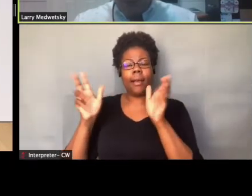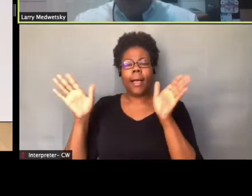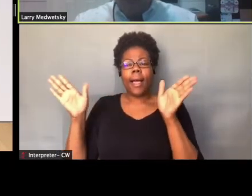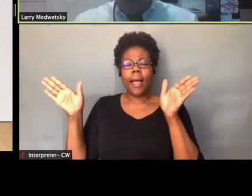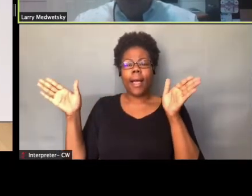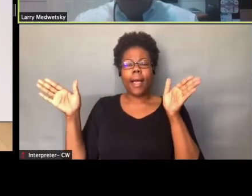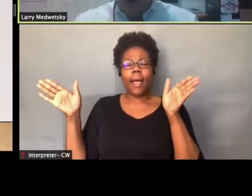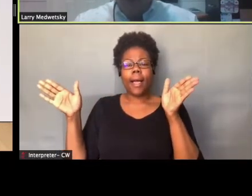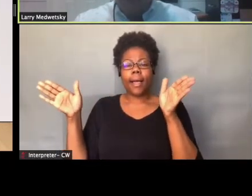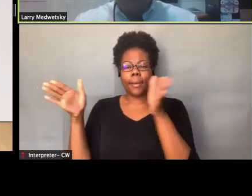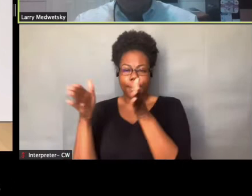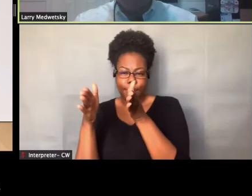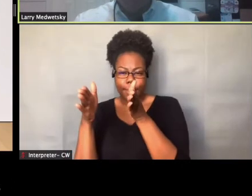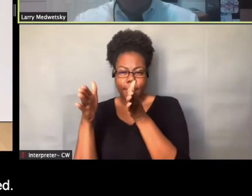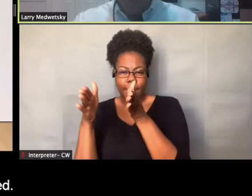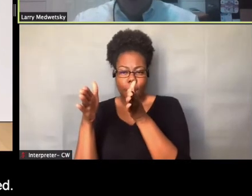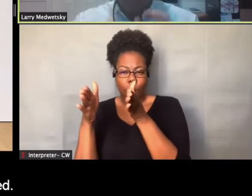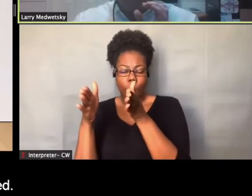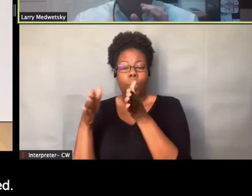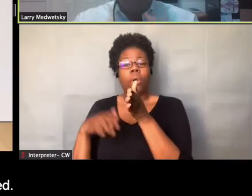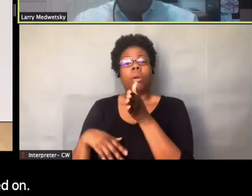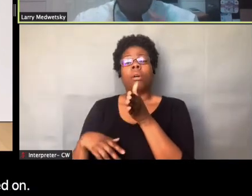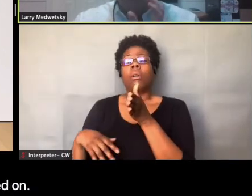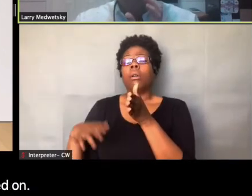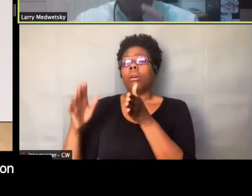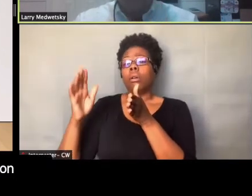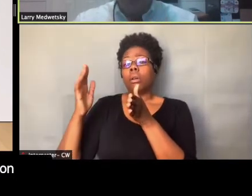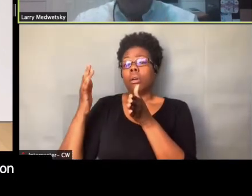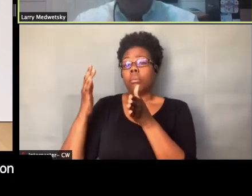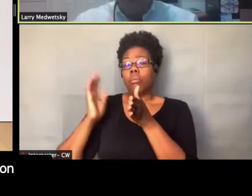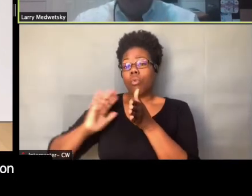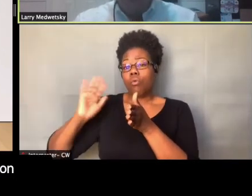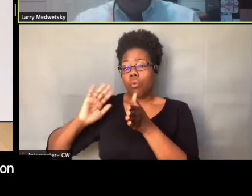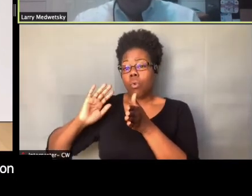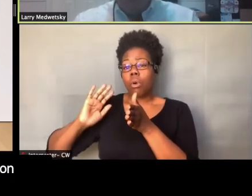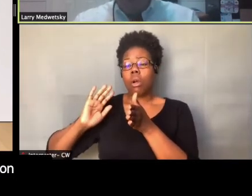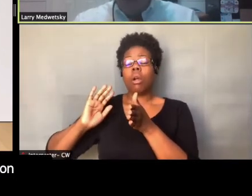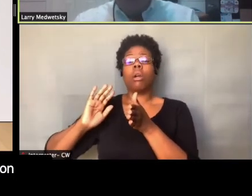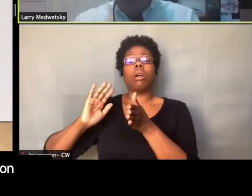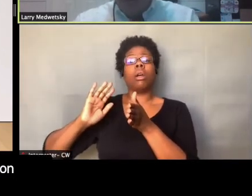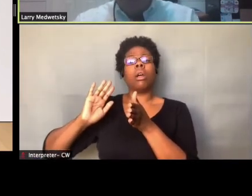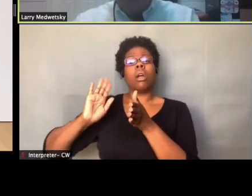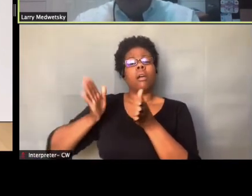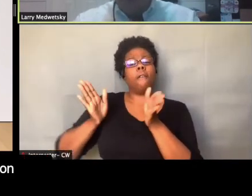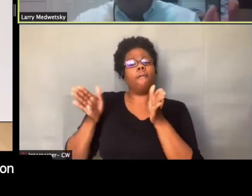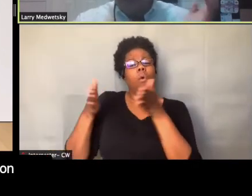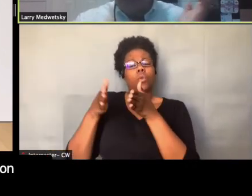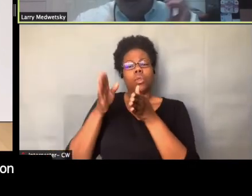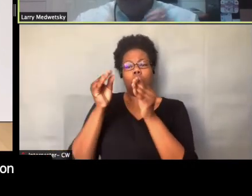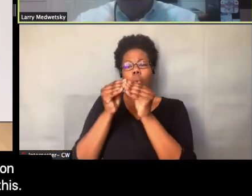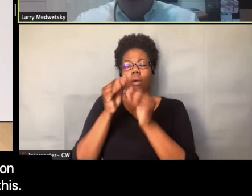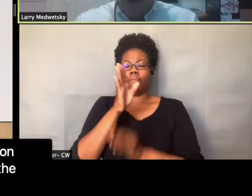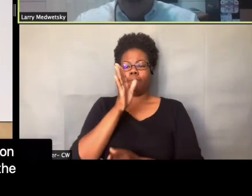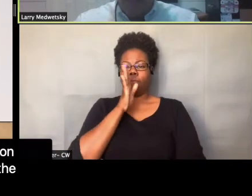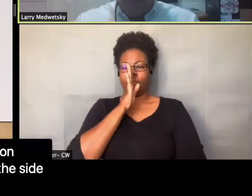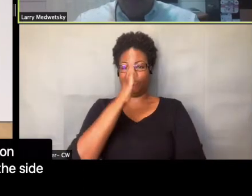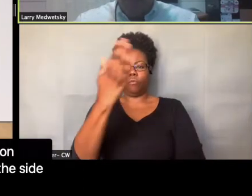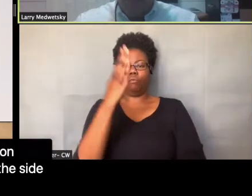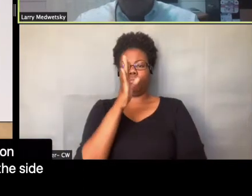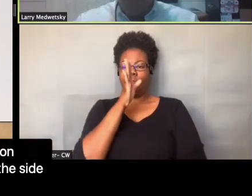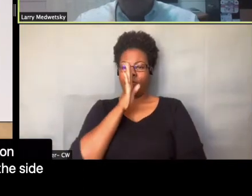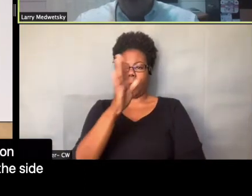these microphones were focused on beaming in front, minimizing the amplification from the side and